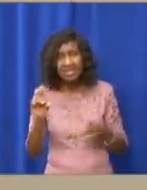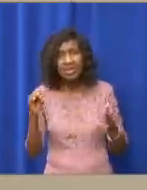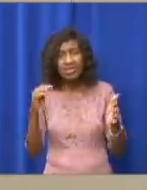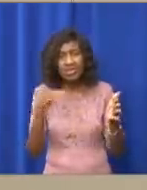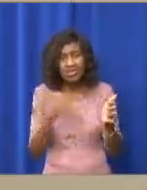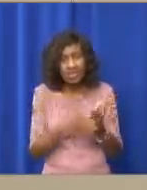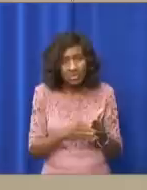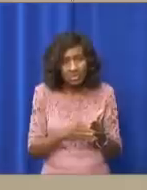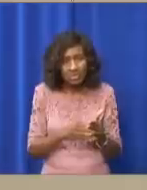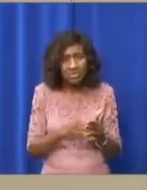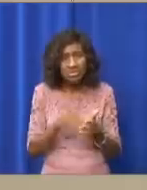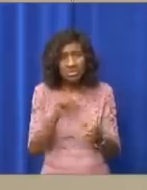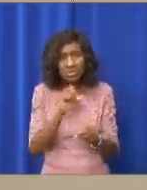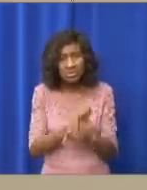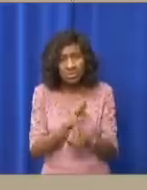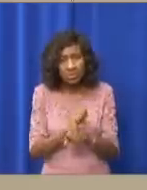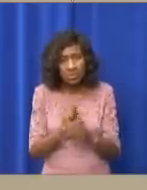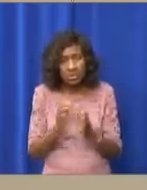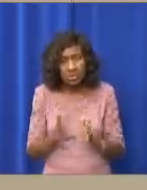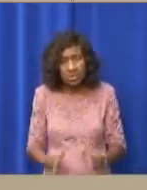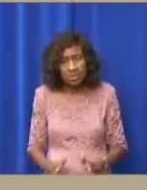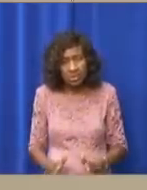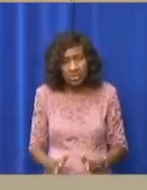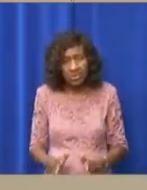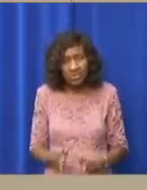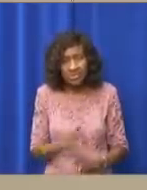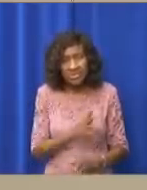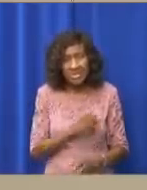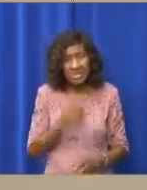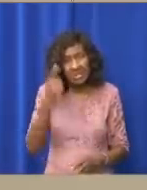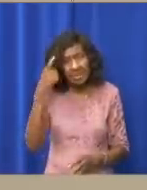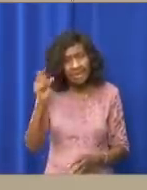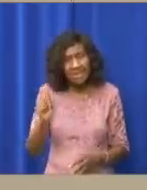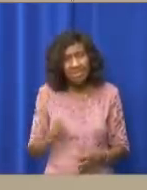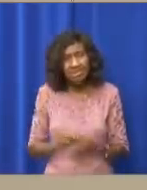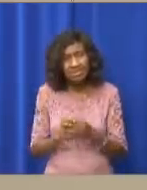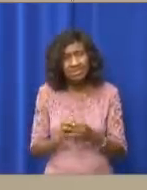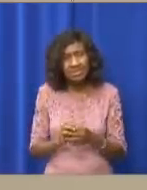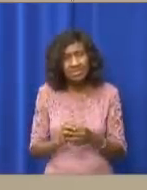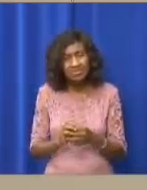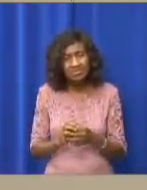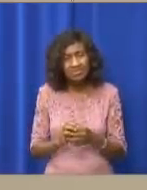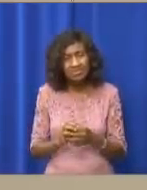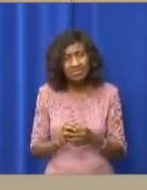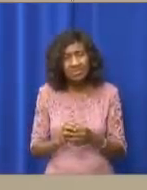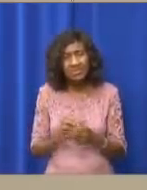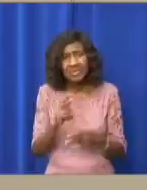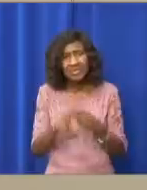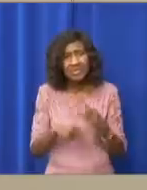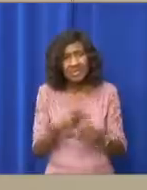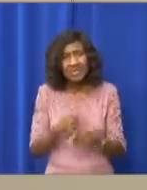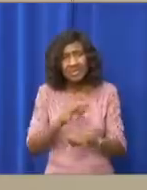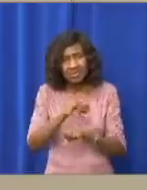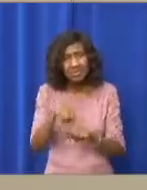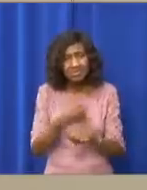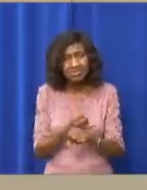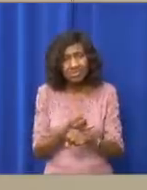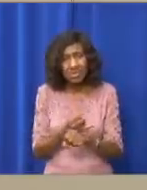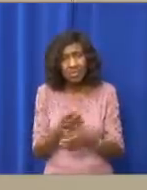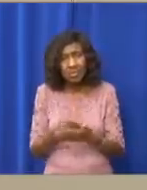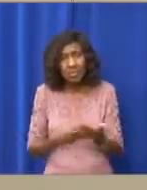in situations necessarily because of the nature of the work where people come in close contact with each